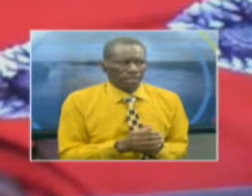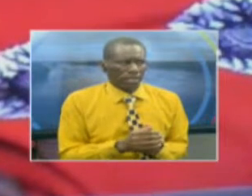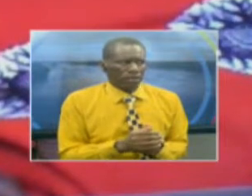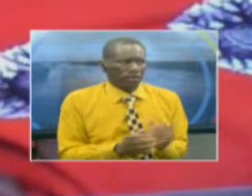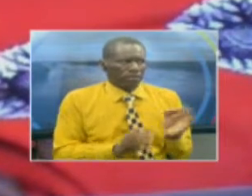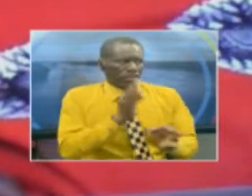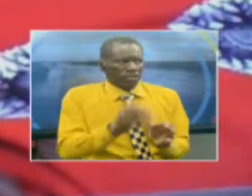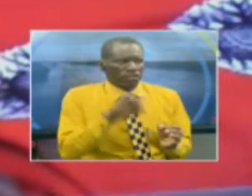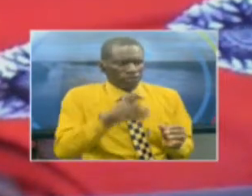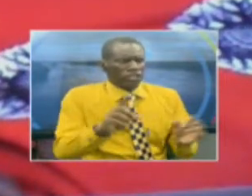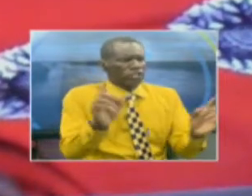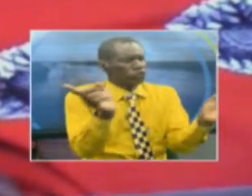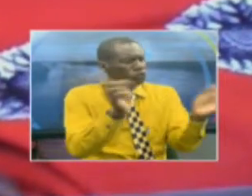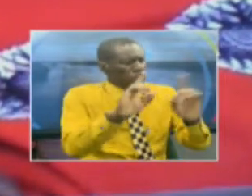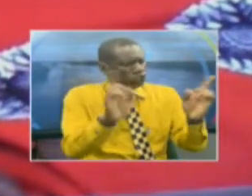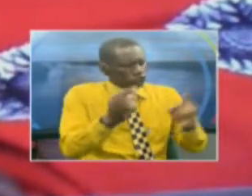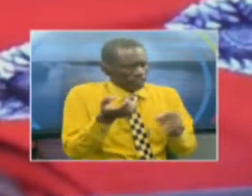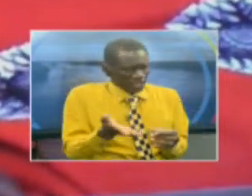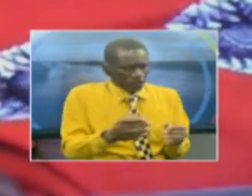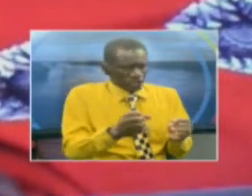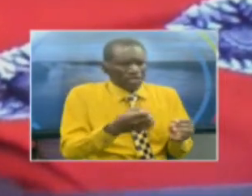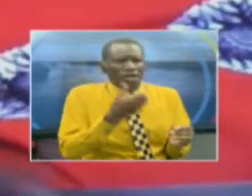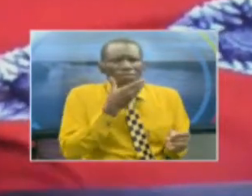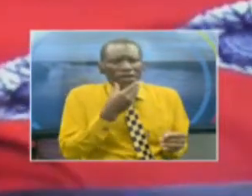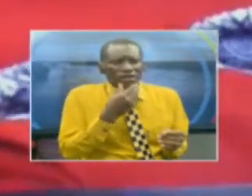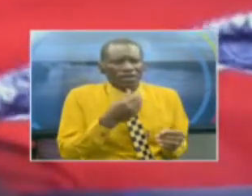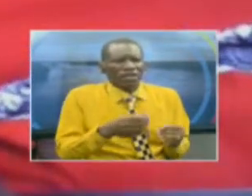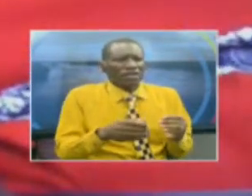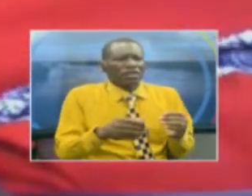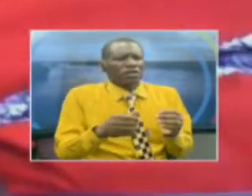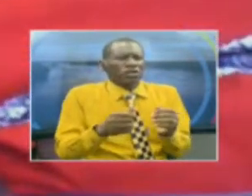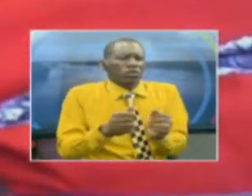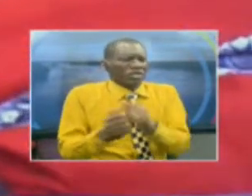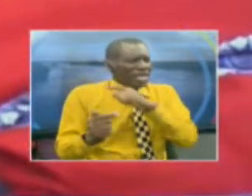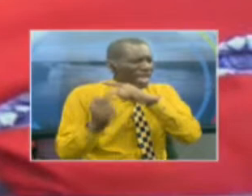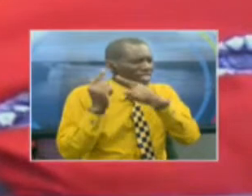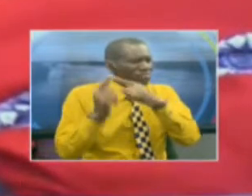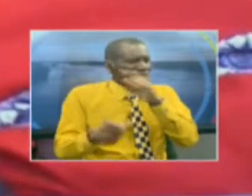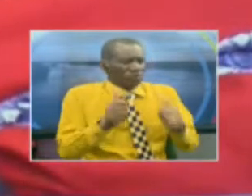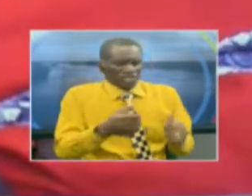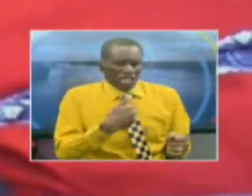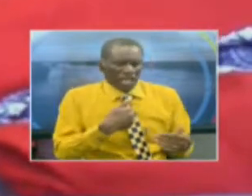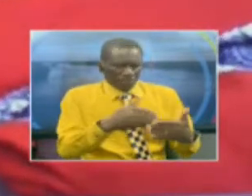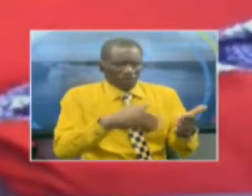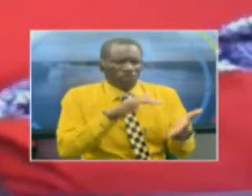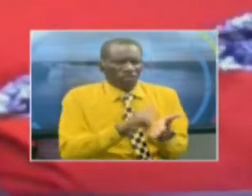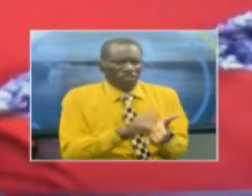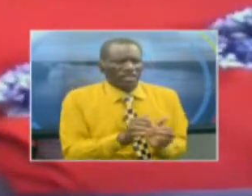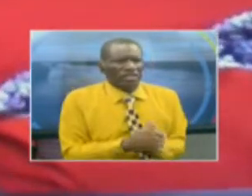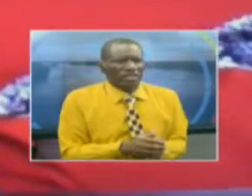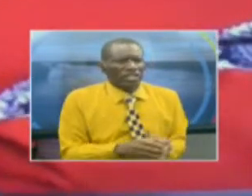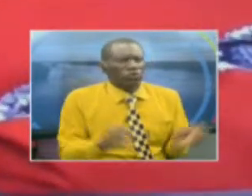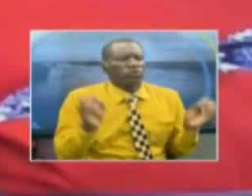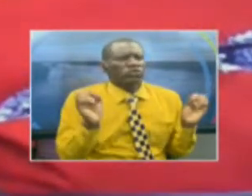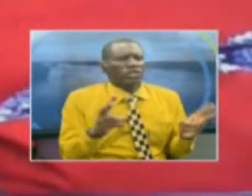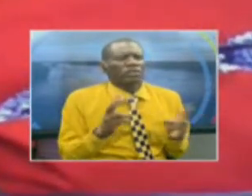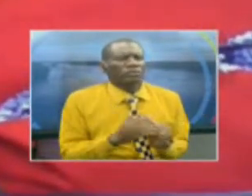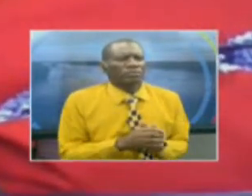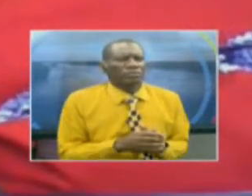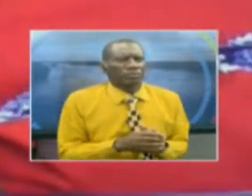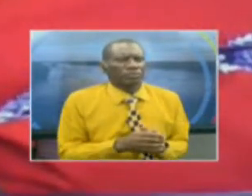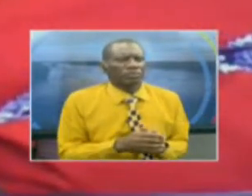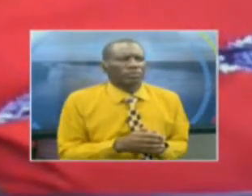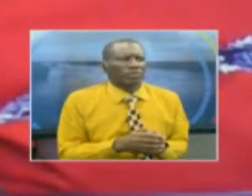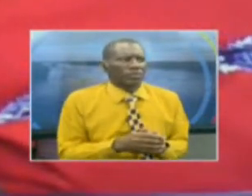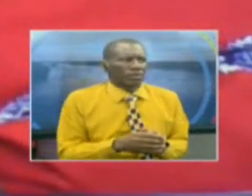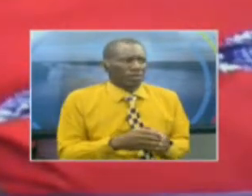if that was not going to come, like the experiences I had even before that, then it was okay.